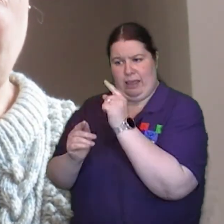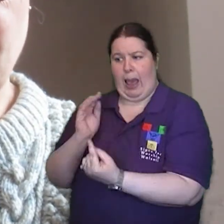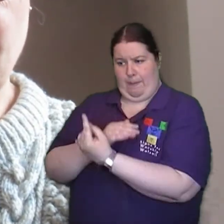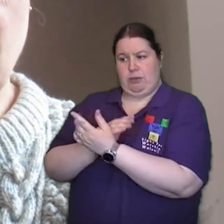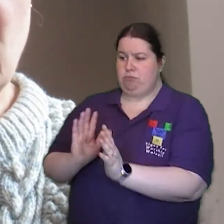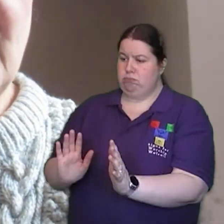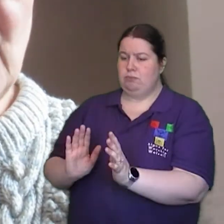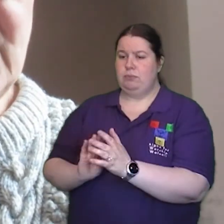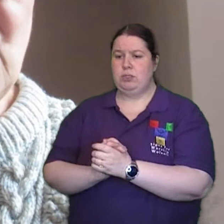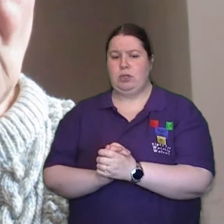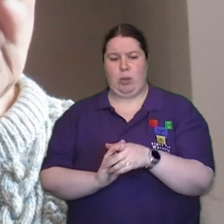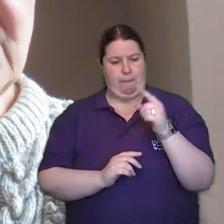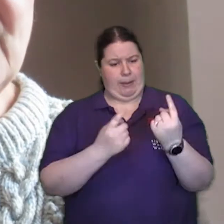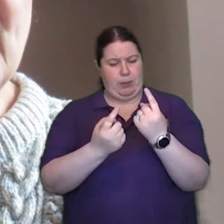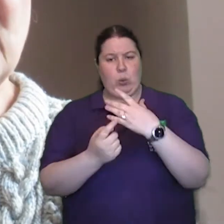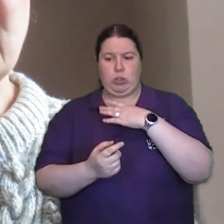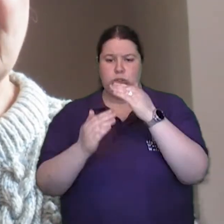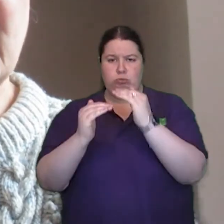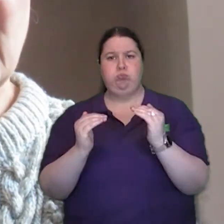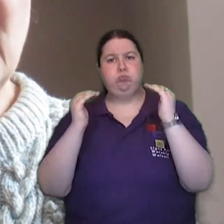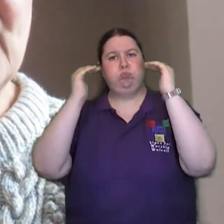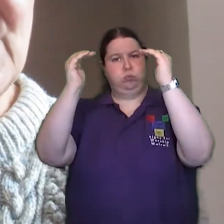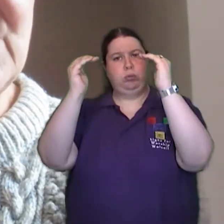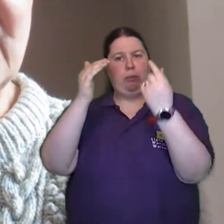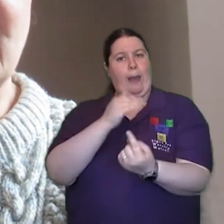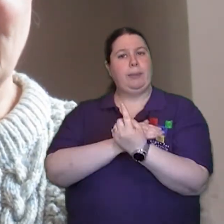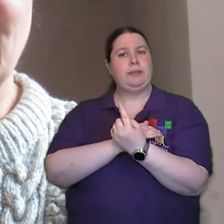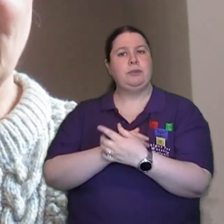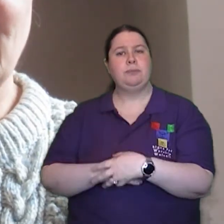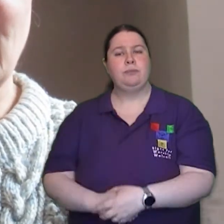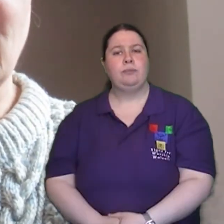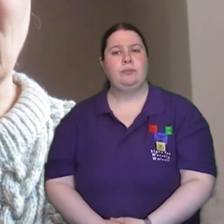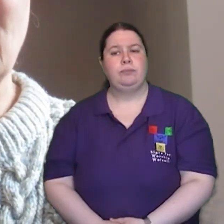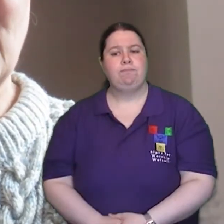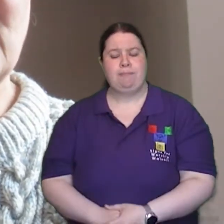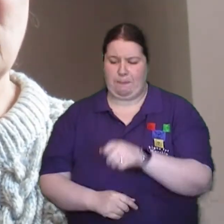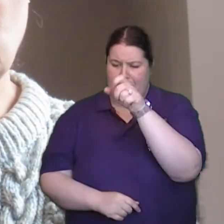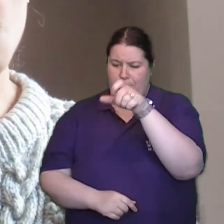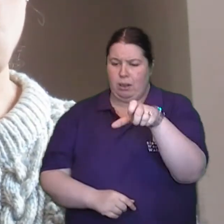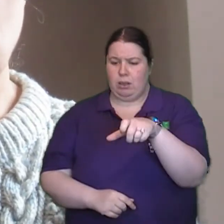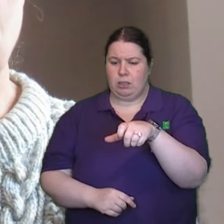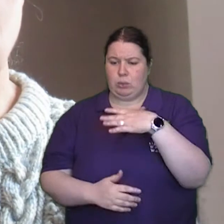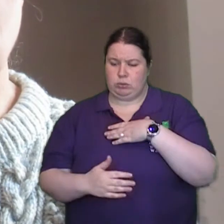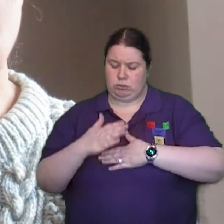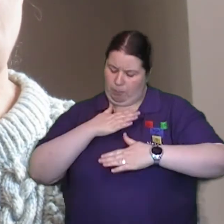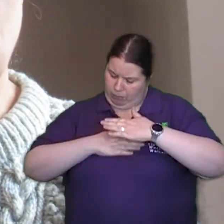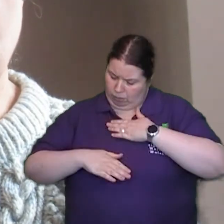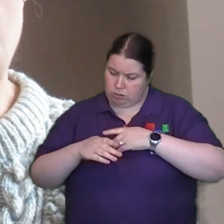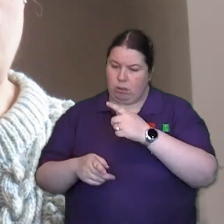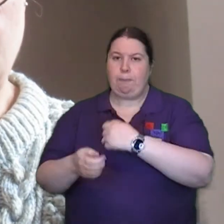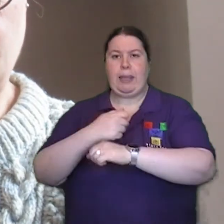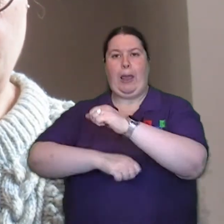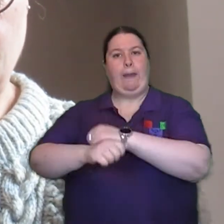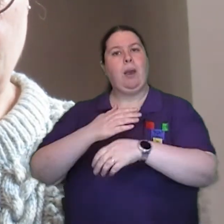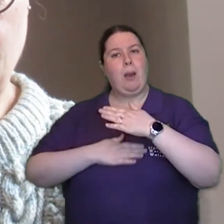spared. Those he wanted to promote, he promoted. And those he wanted to humble, he